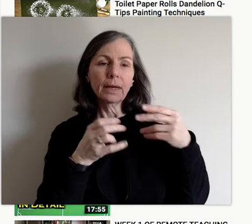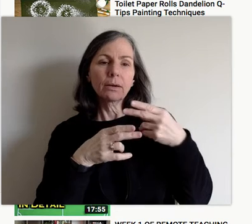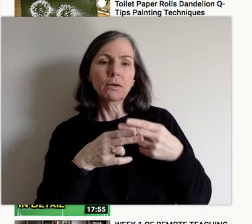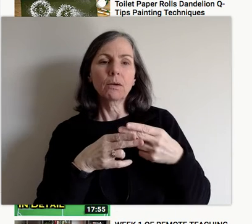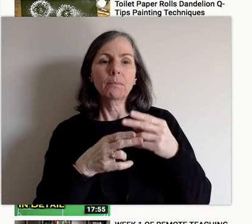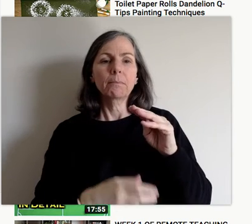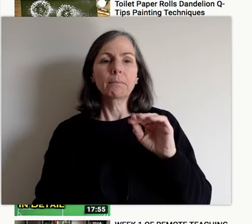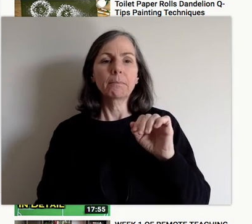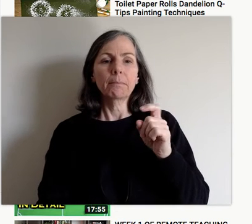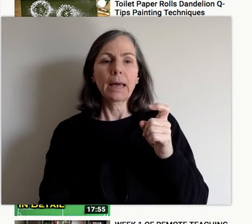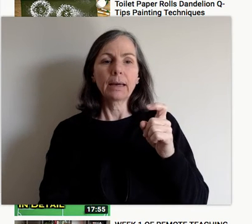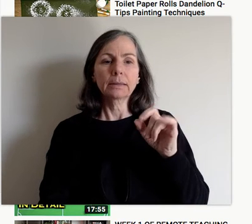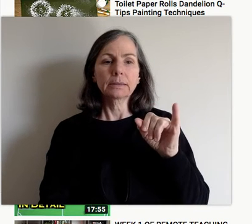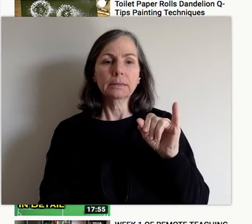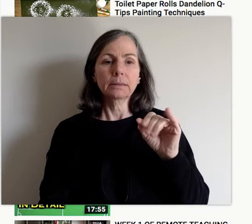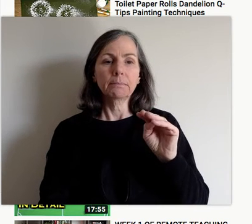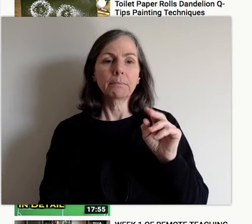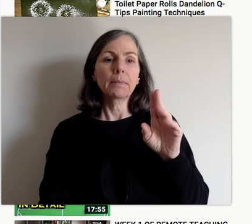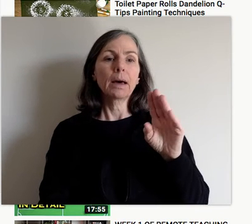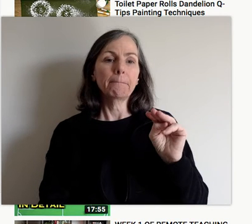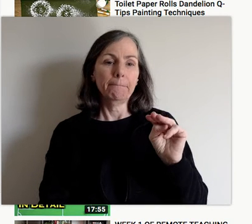is open down,